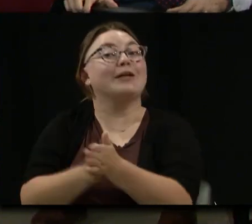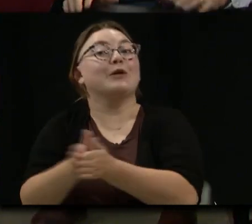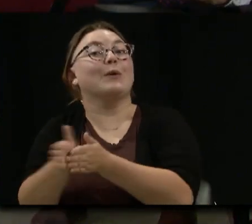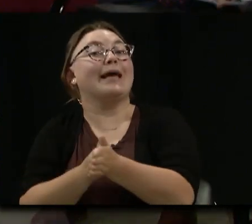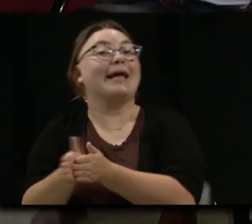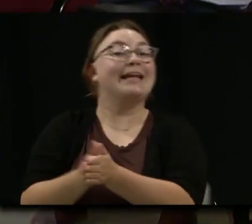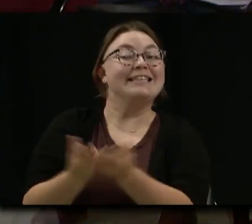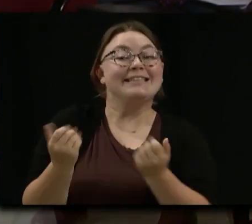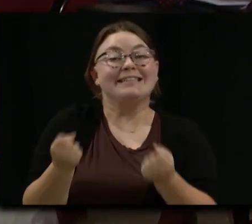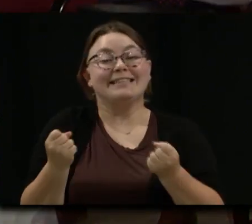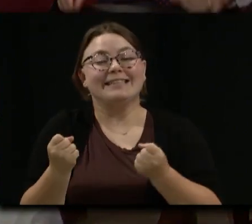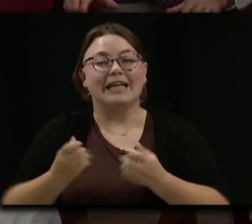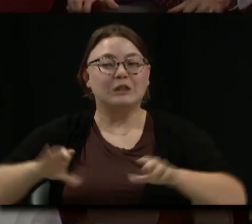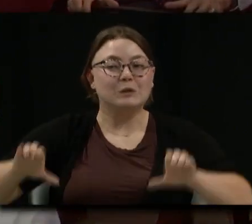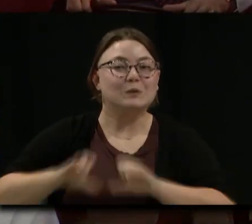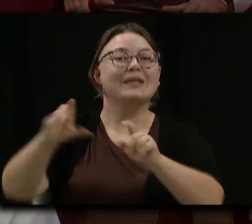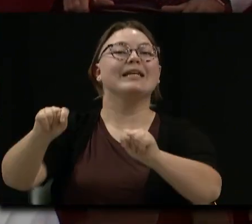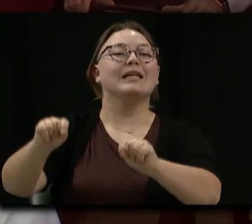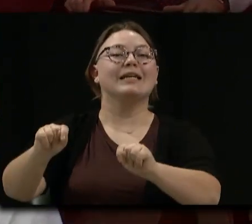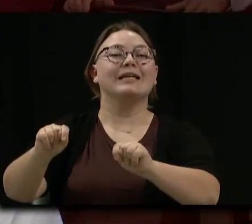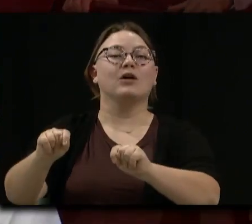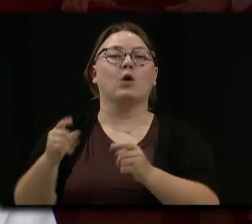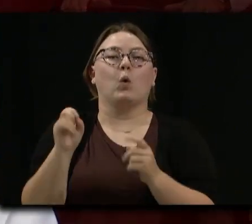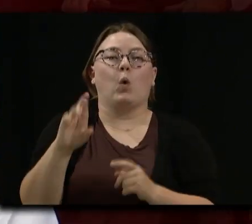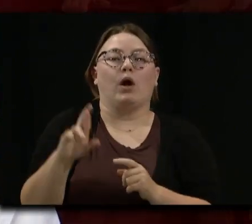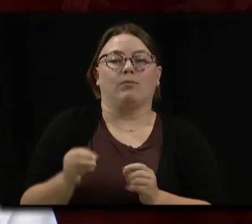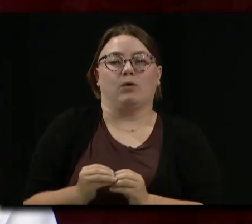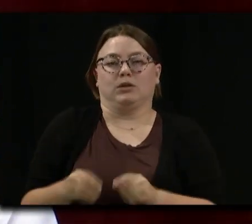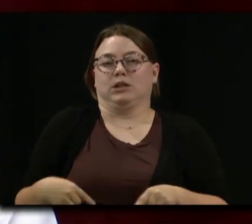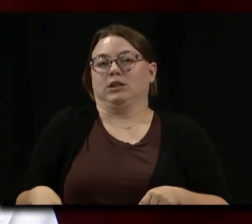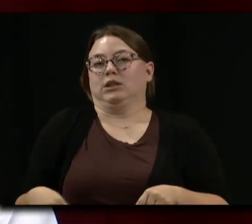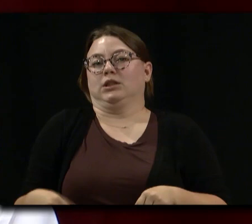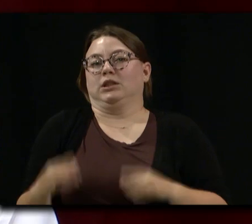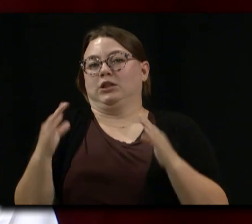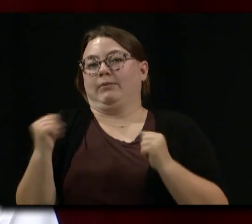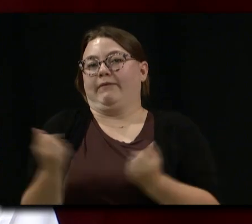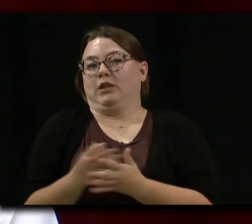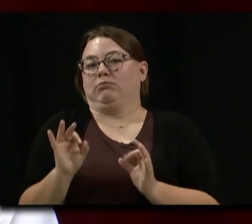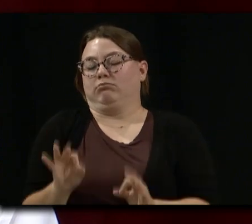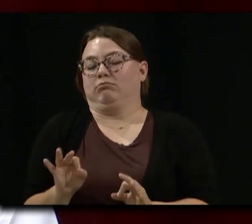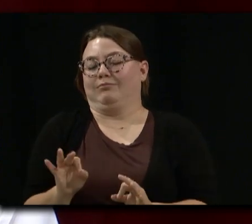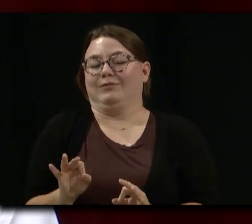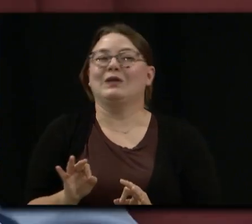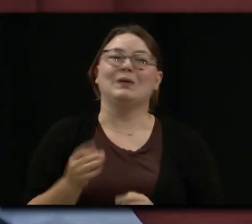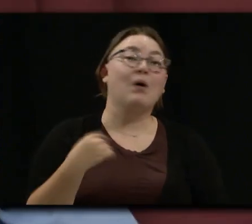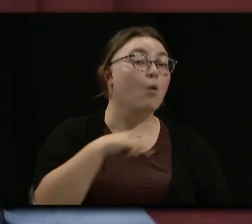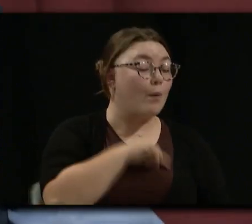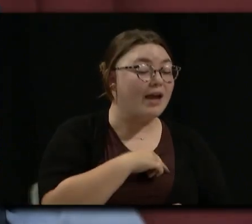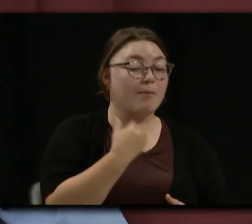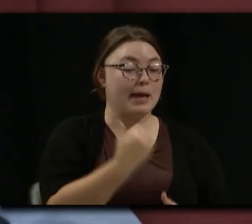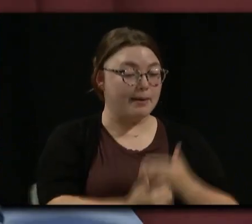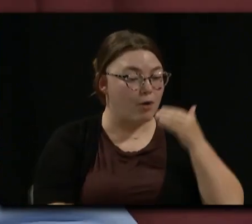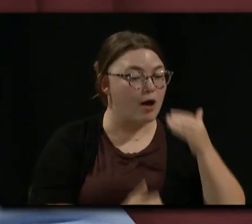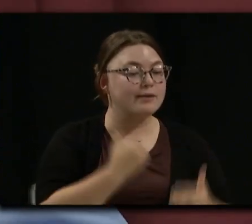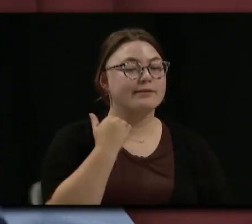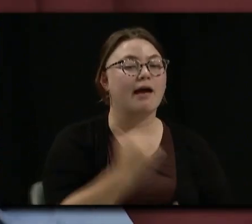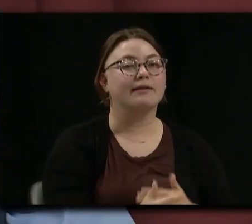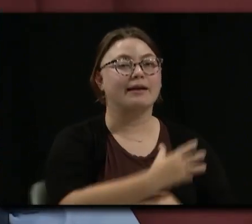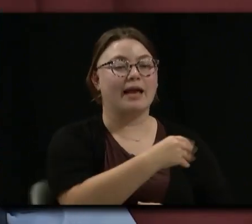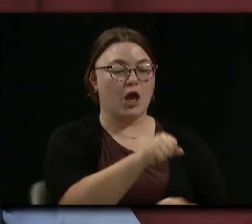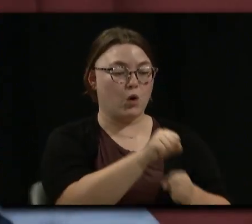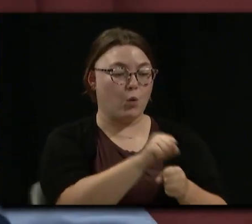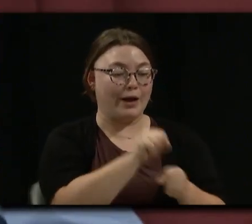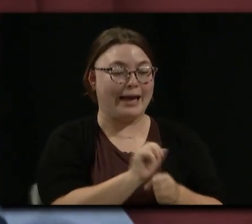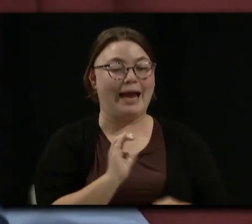mean, you're like anxiously await. You hope everything's going to be okay. We've been processing and working on what we call our